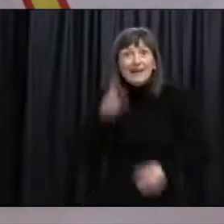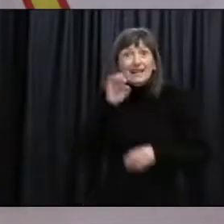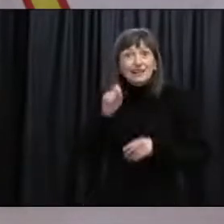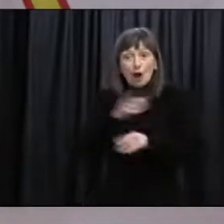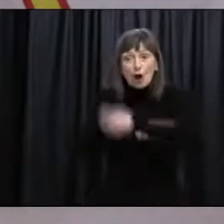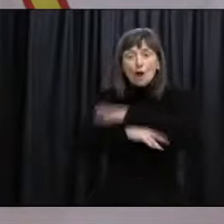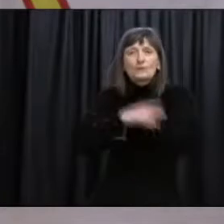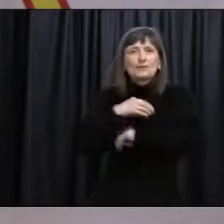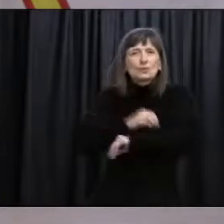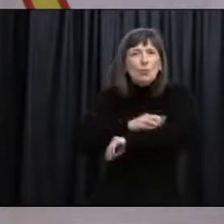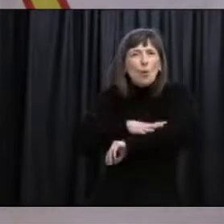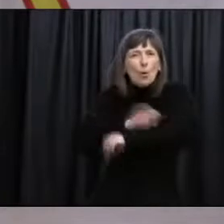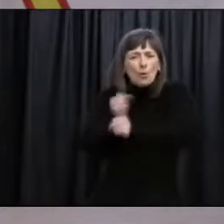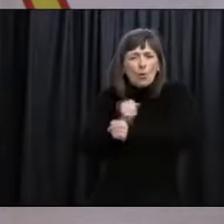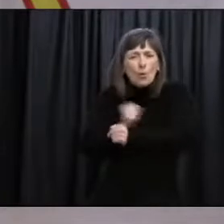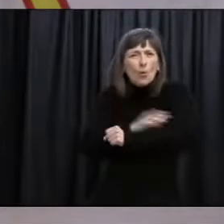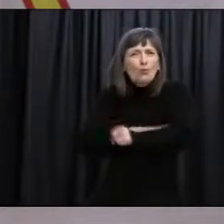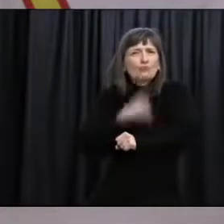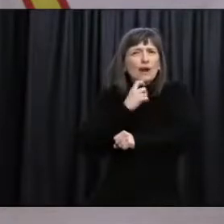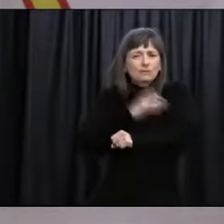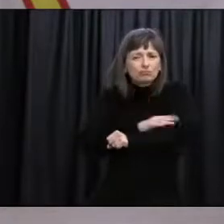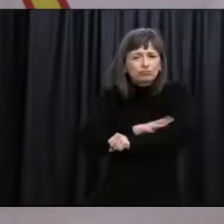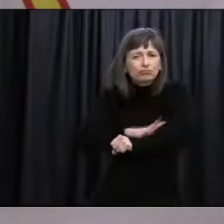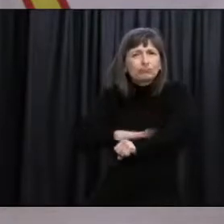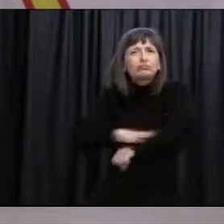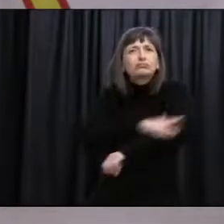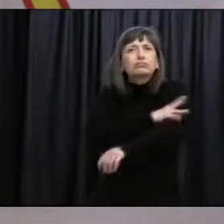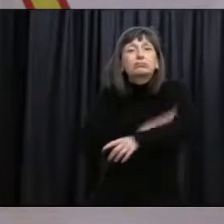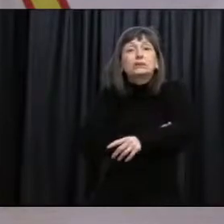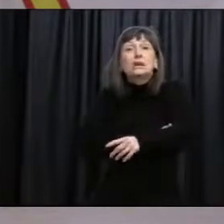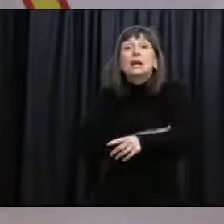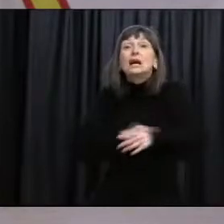reported anywhere from 4 to 20 days after receiving the vaccine.